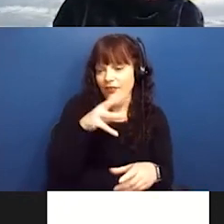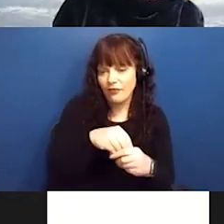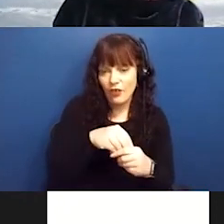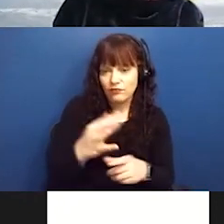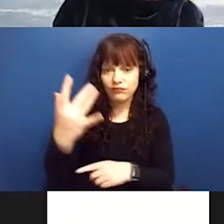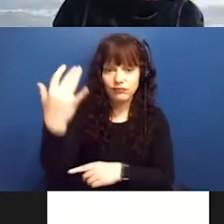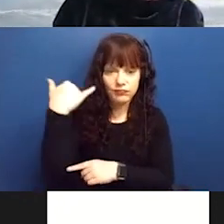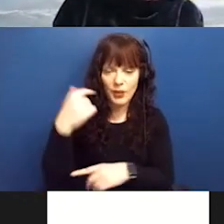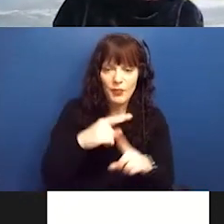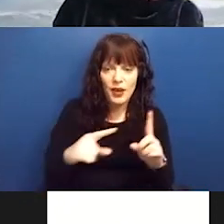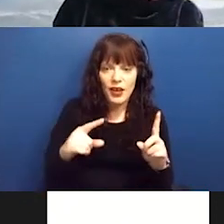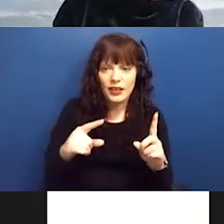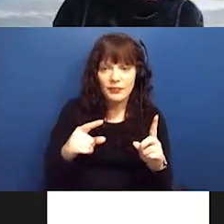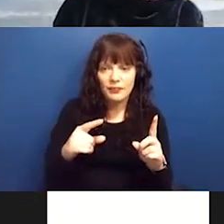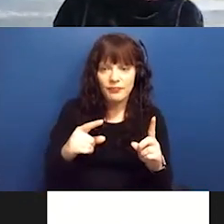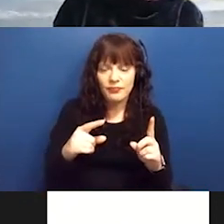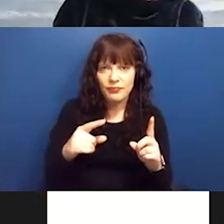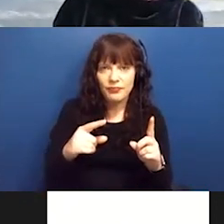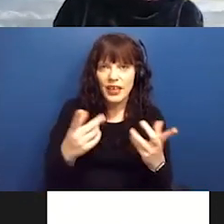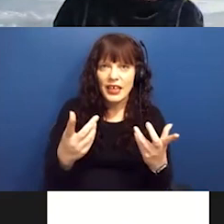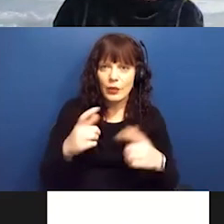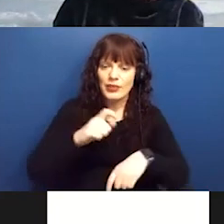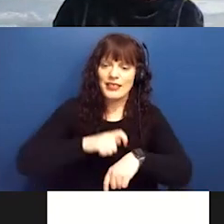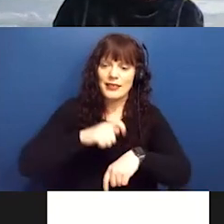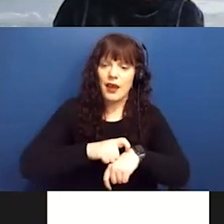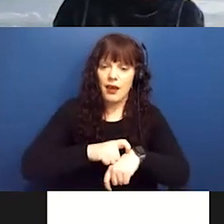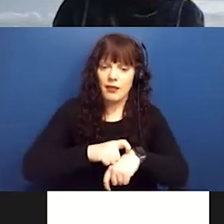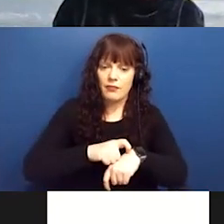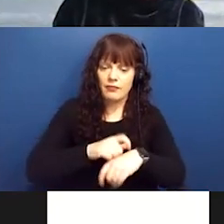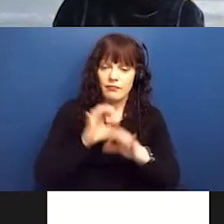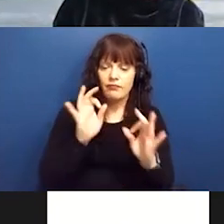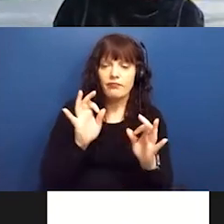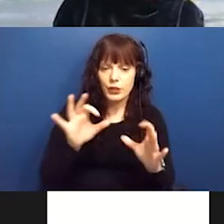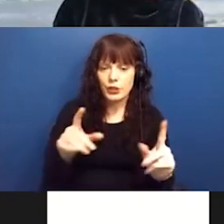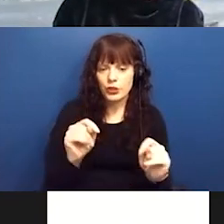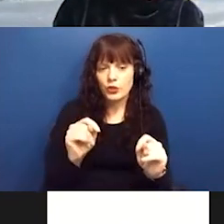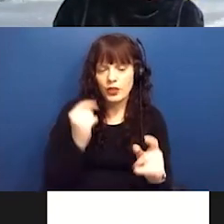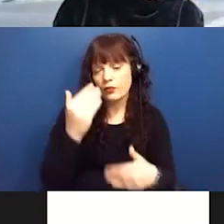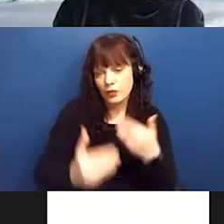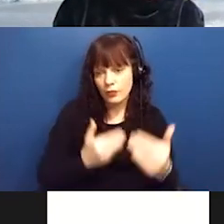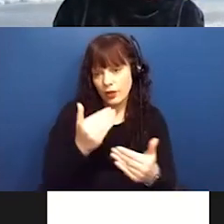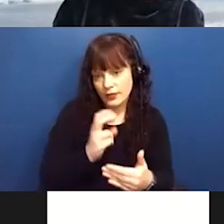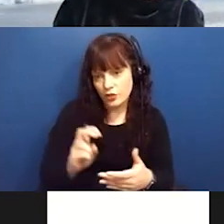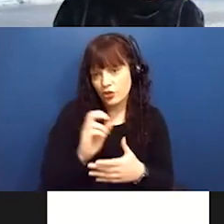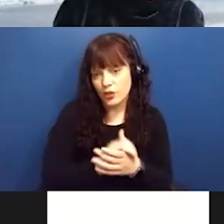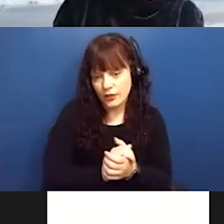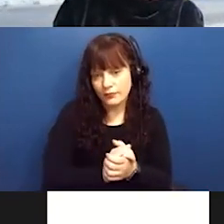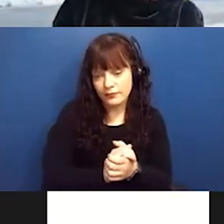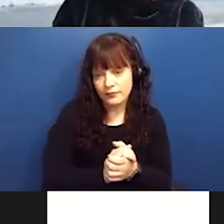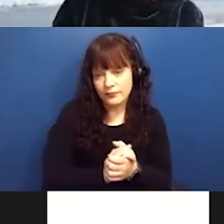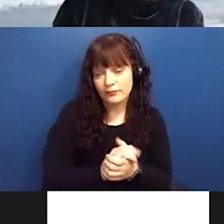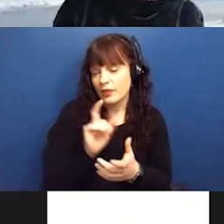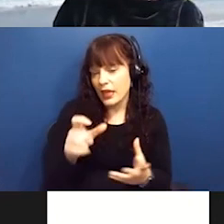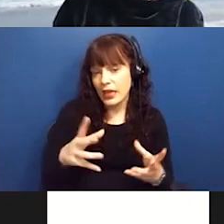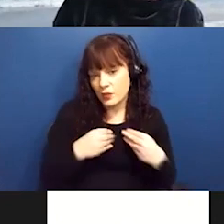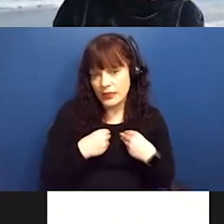of the time was right for me to do this. There was a process, there was a journey. And I had to accept certain